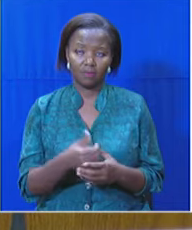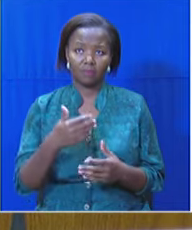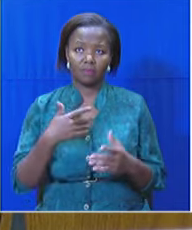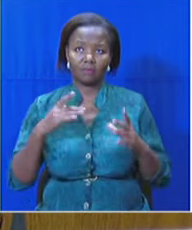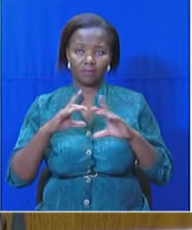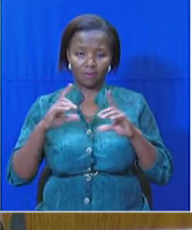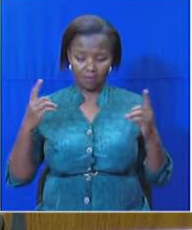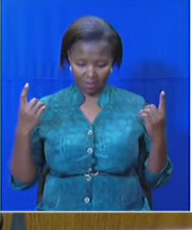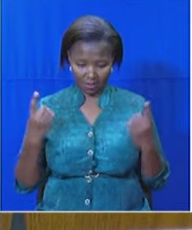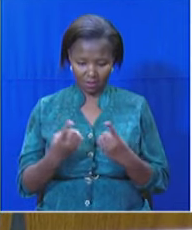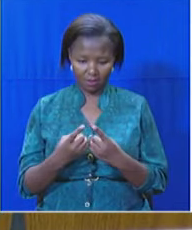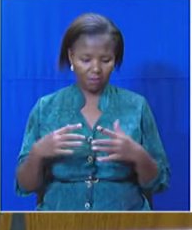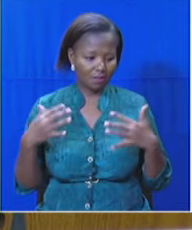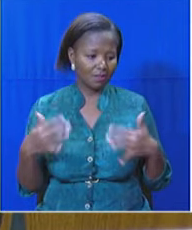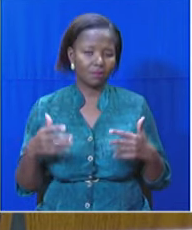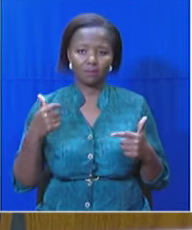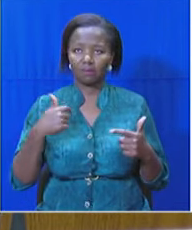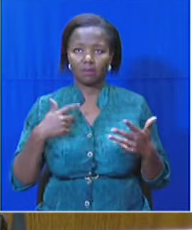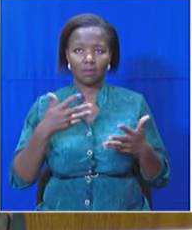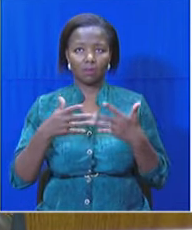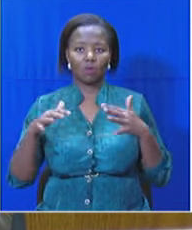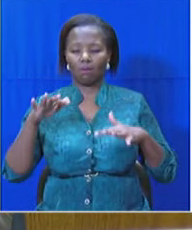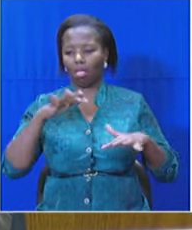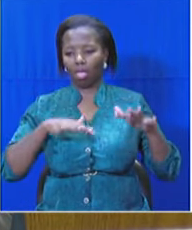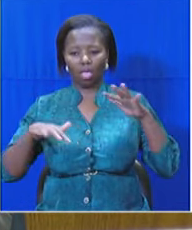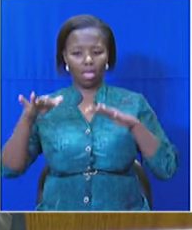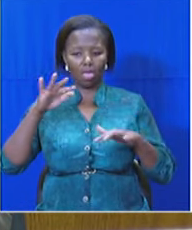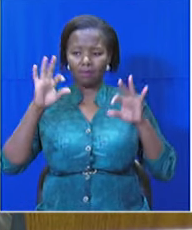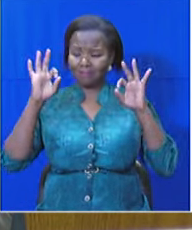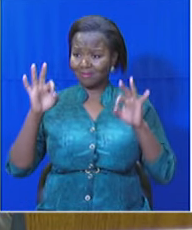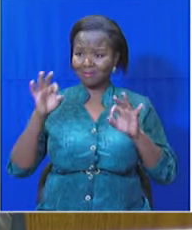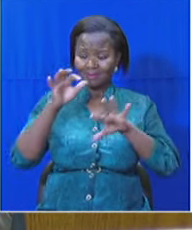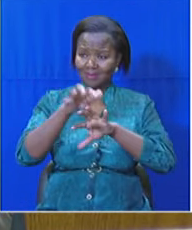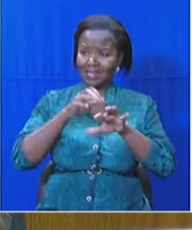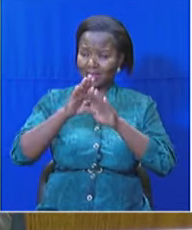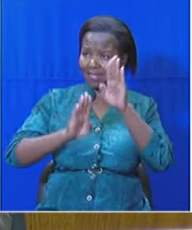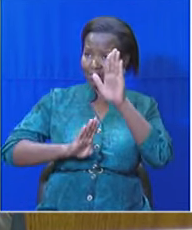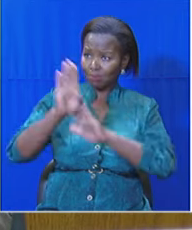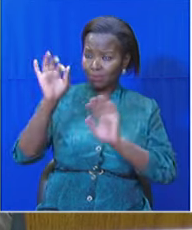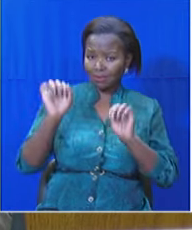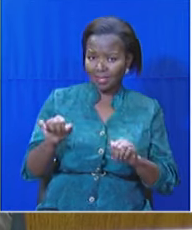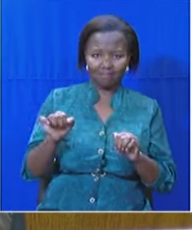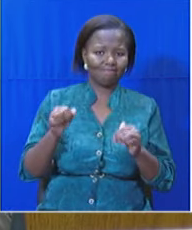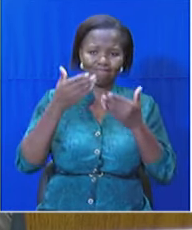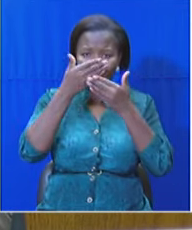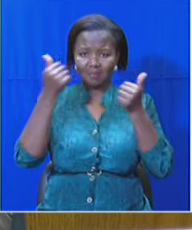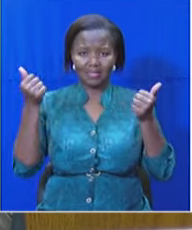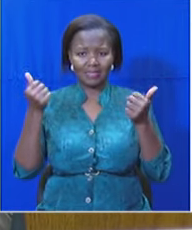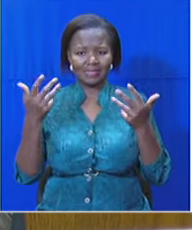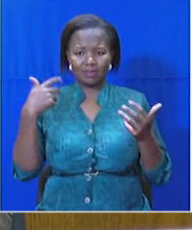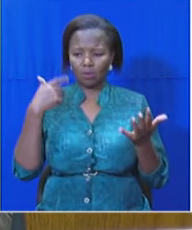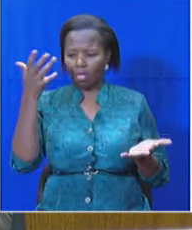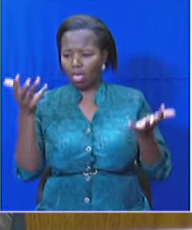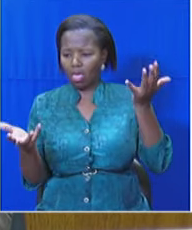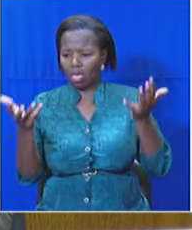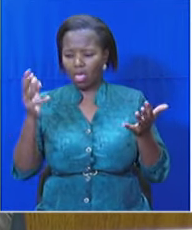causing massive uncertainty in the agricultural sector. They are alternating the taps between hot and cold.